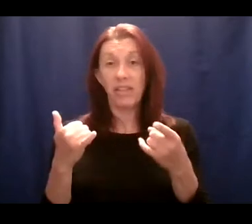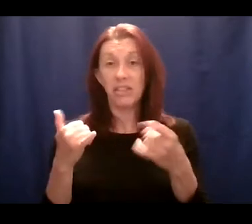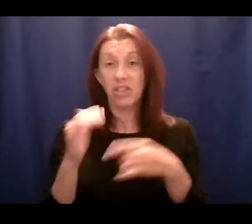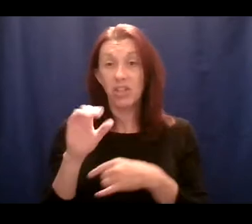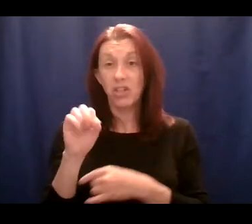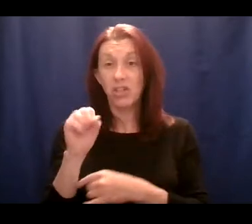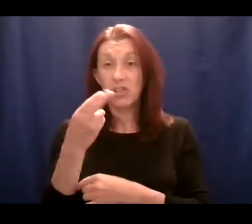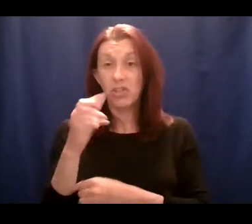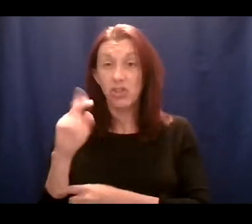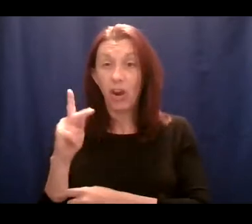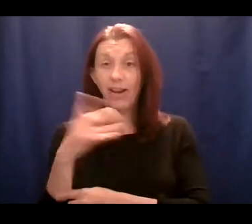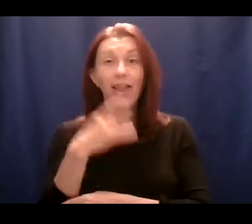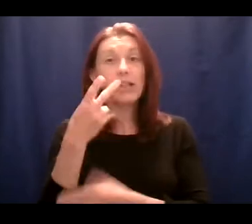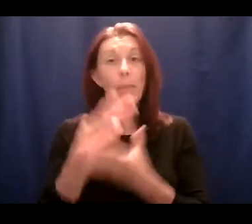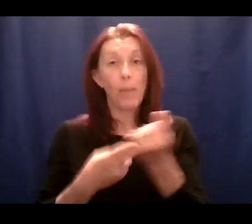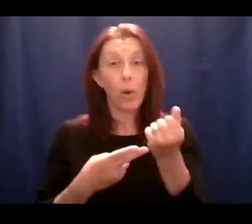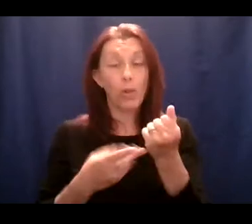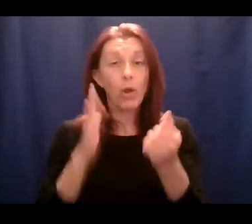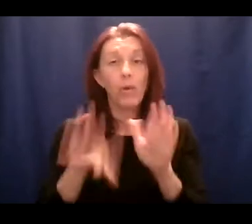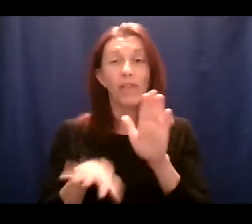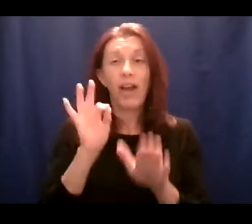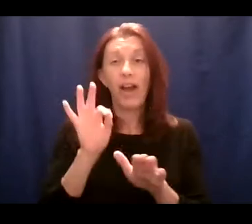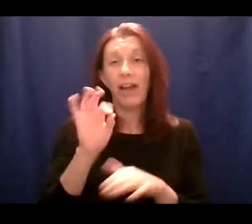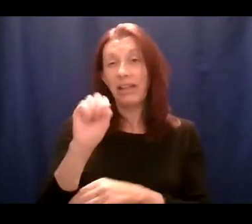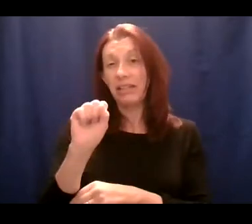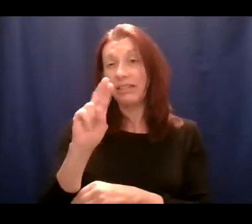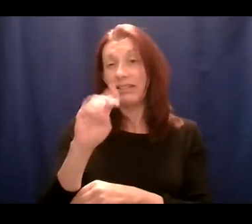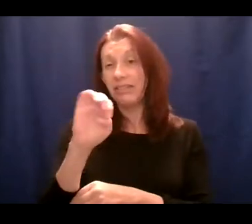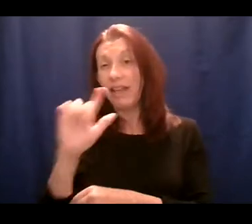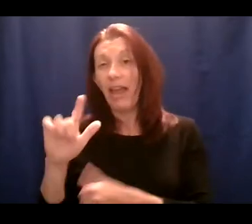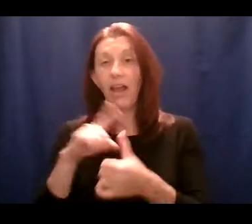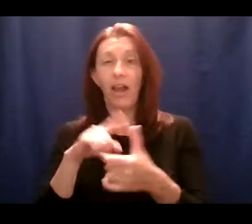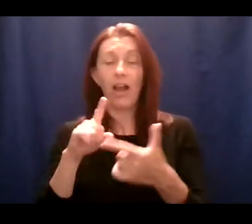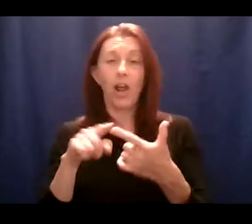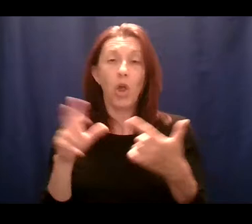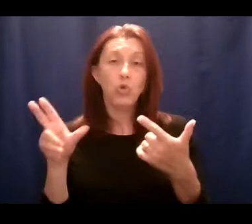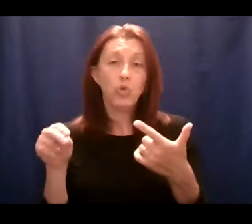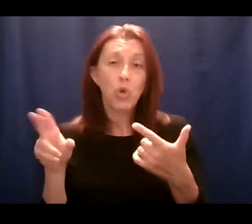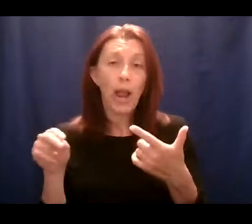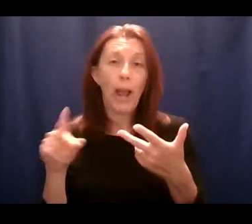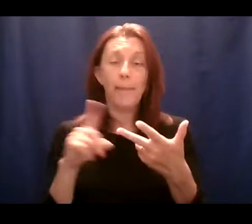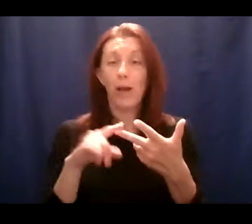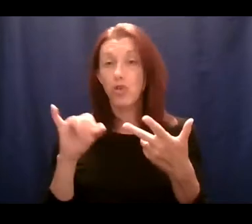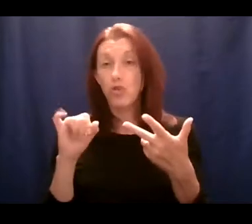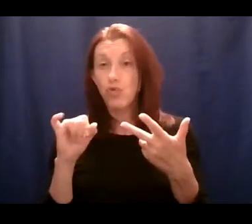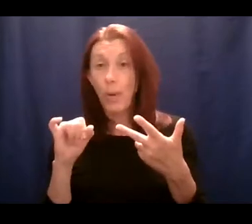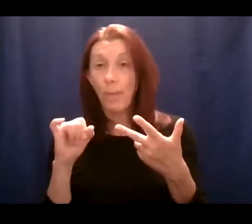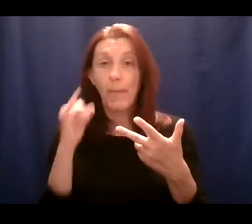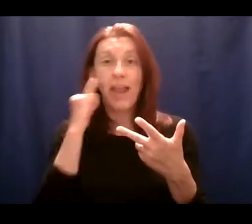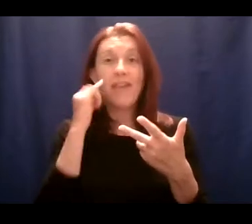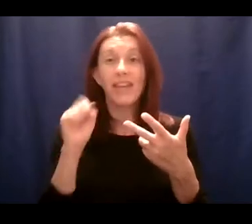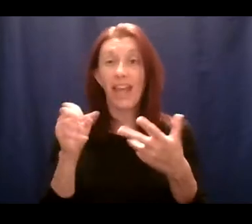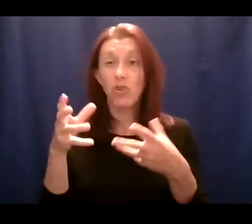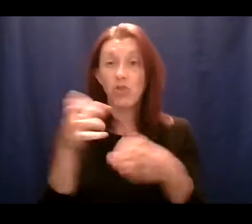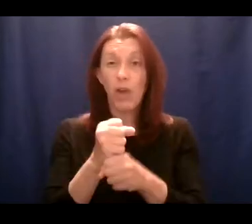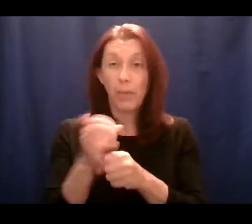snails, crabs, shrimp are a really good favorite food. If it can grab a fish, it would love to eat a